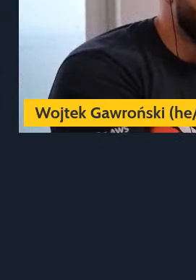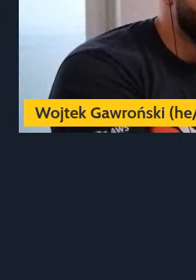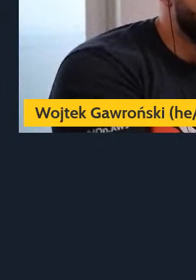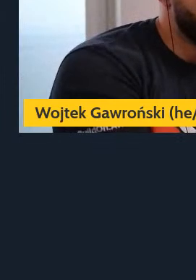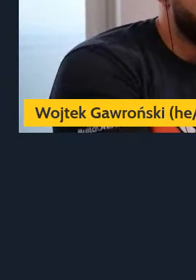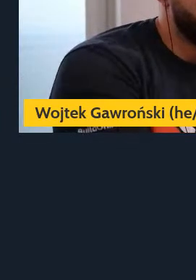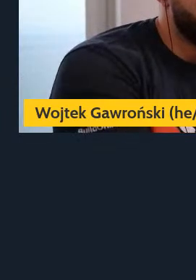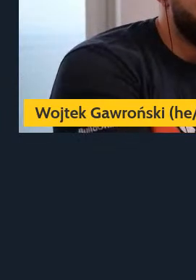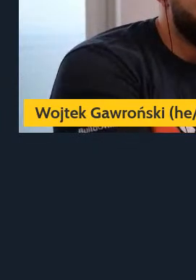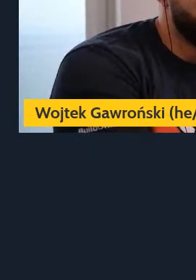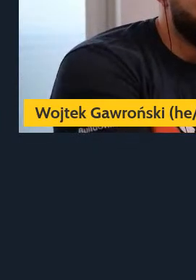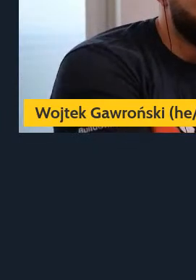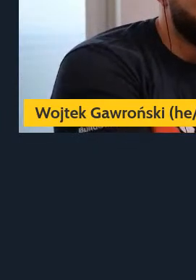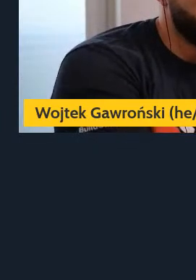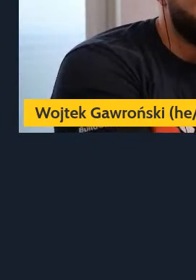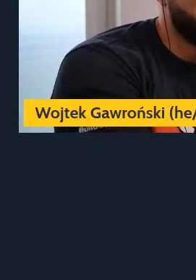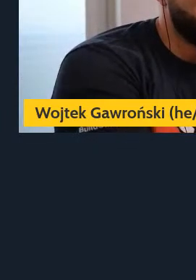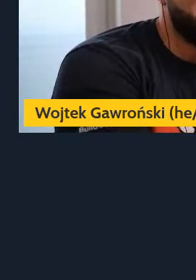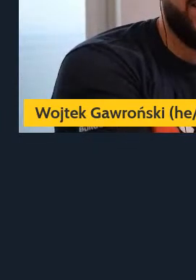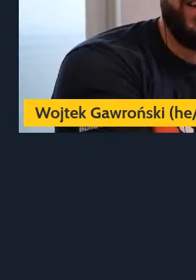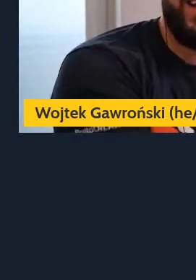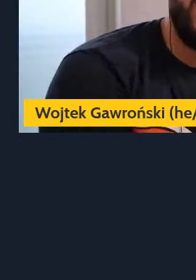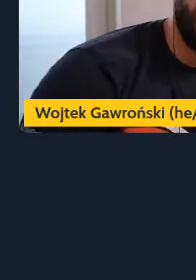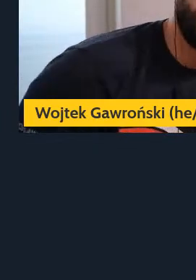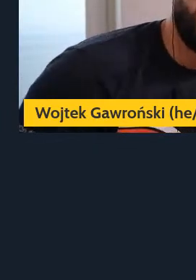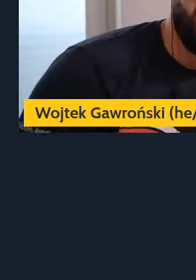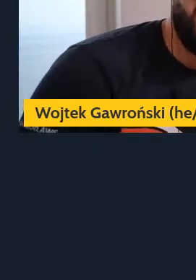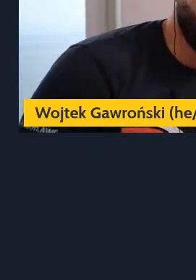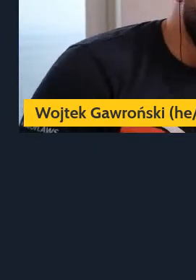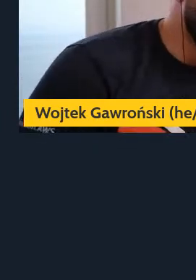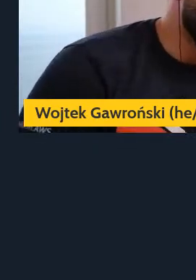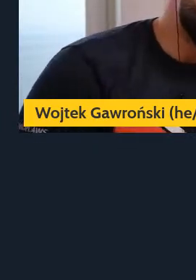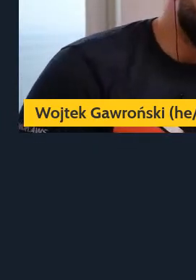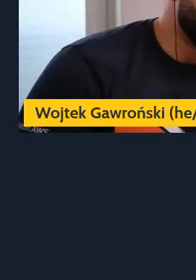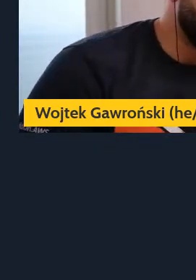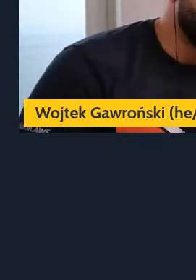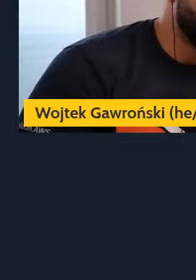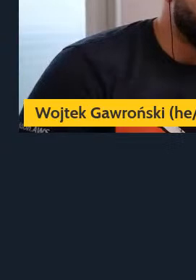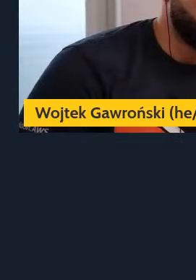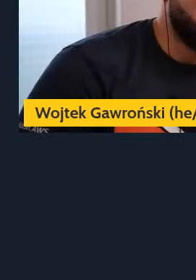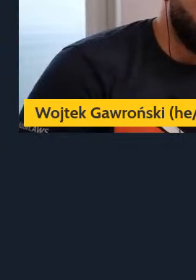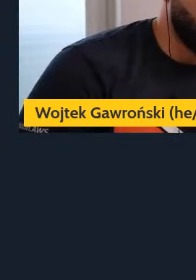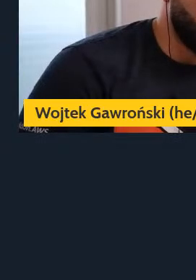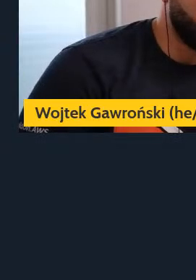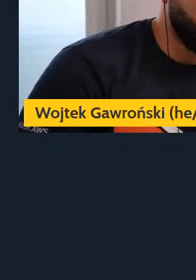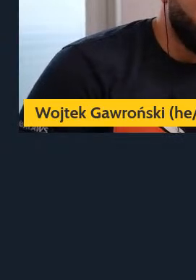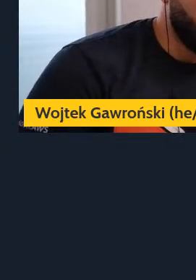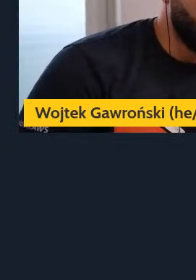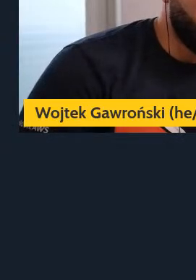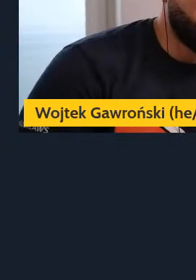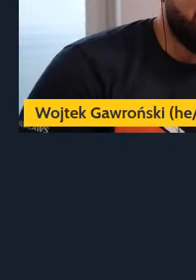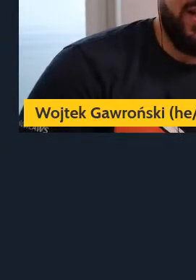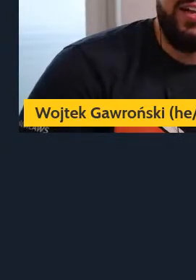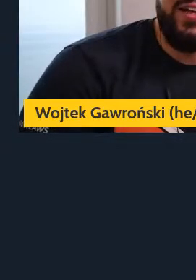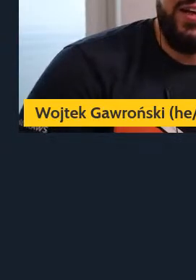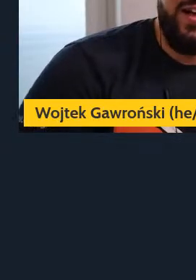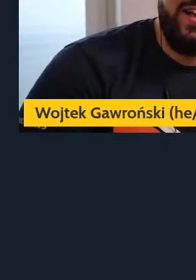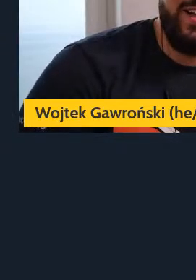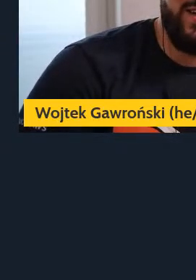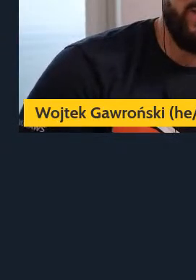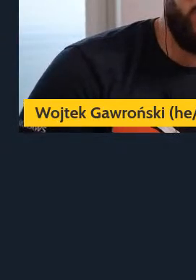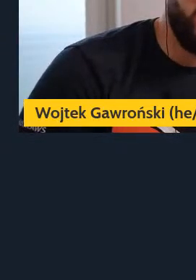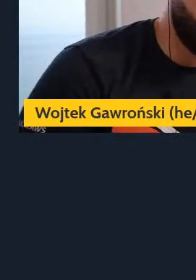I won't say anything. I'm taking the note of the name of the speaker. Okay, we have